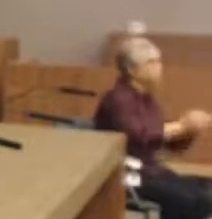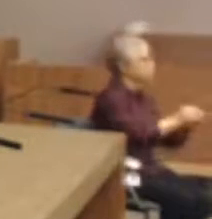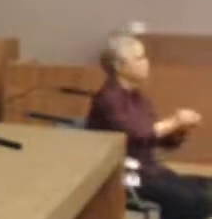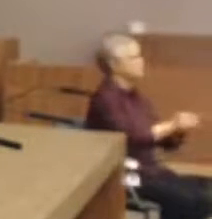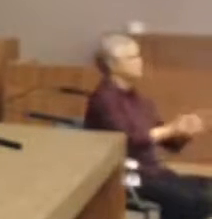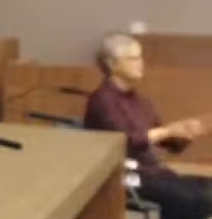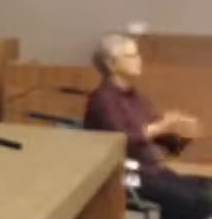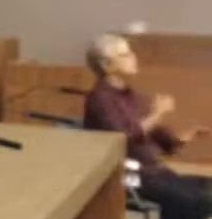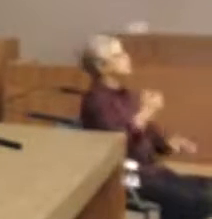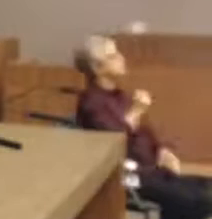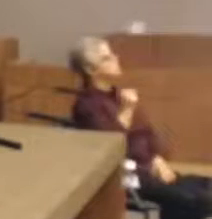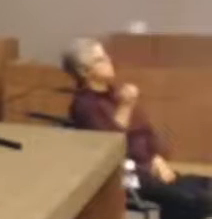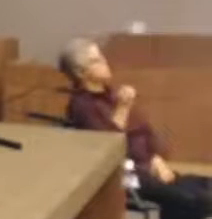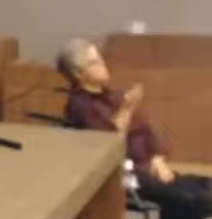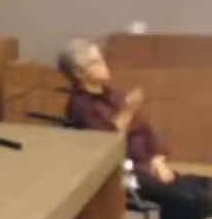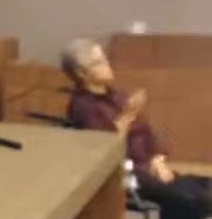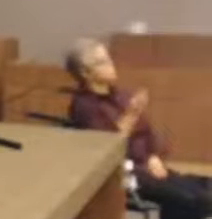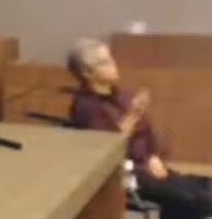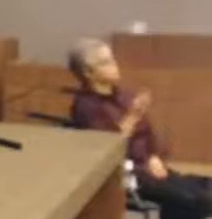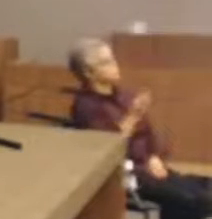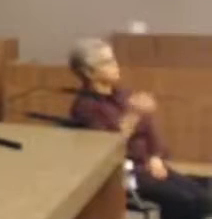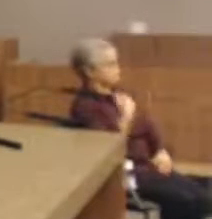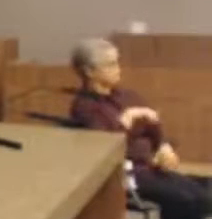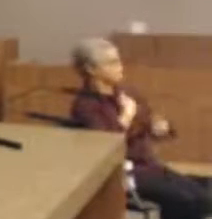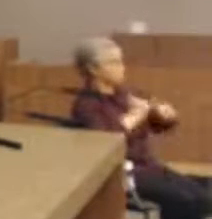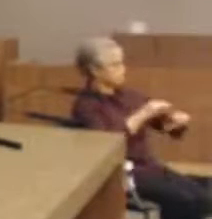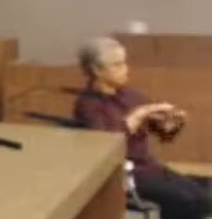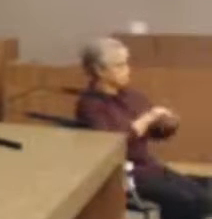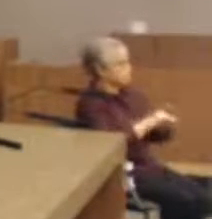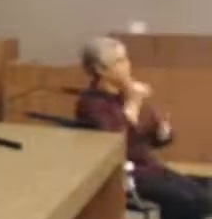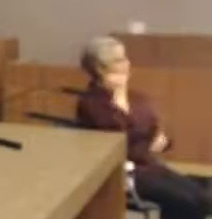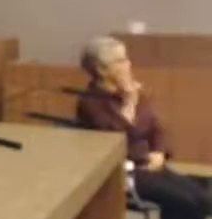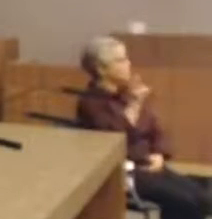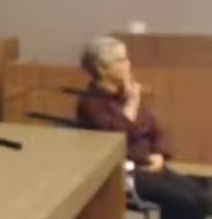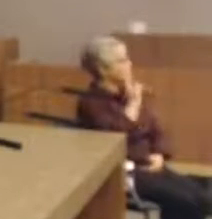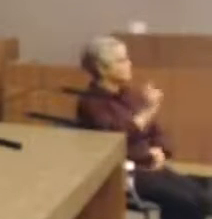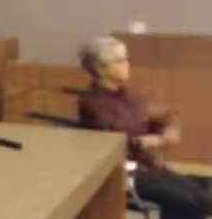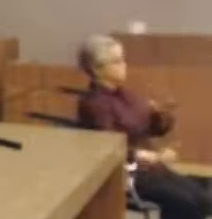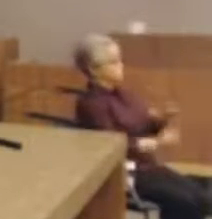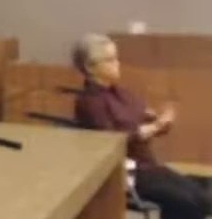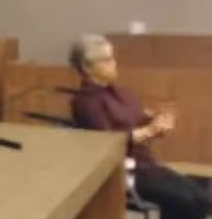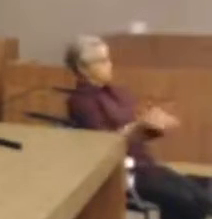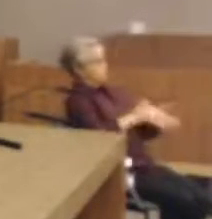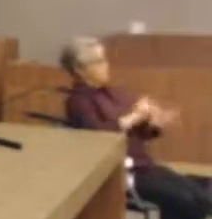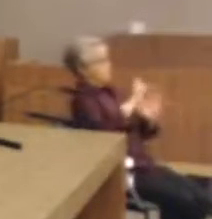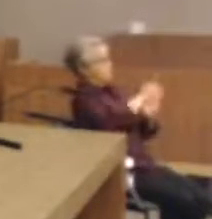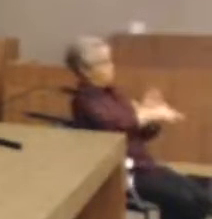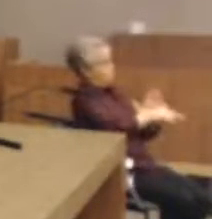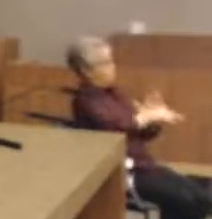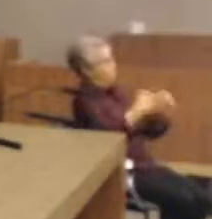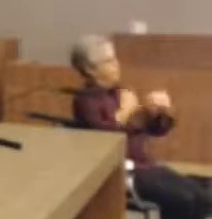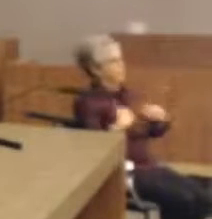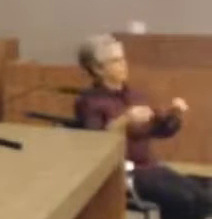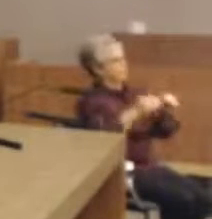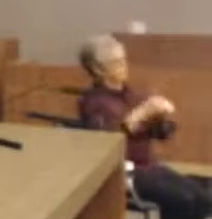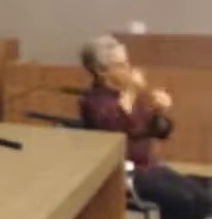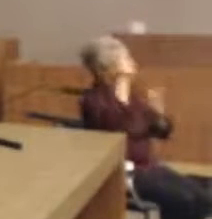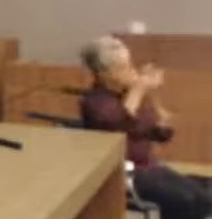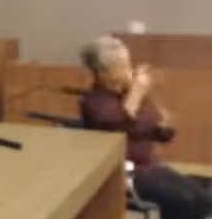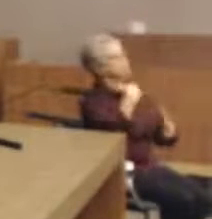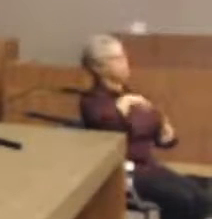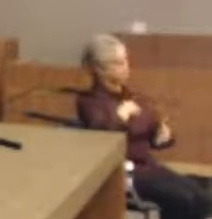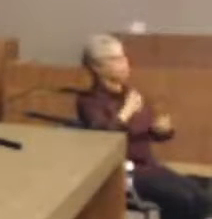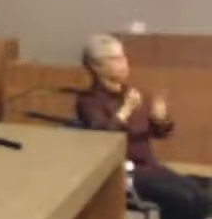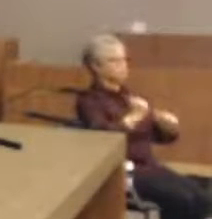is then if the victim comes back with more information or different information, then trying to figure out if we can get any of that collateral information to